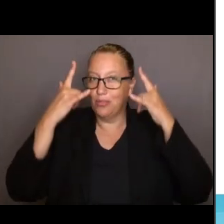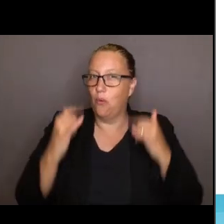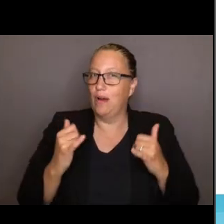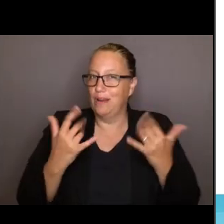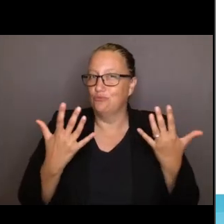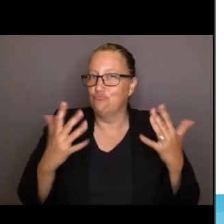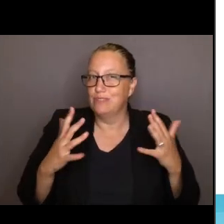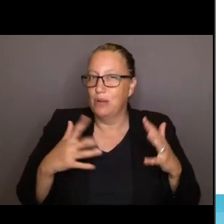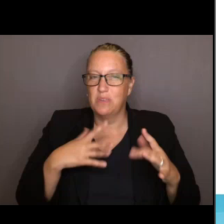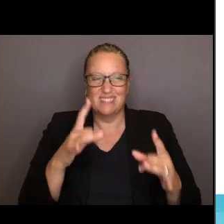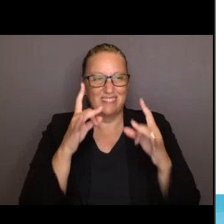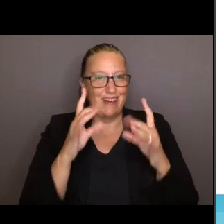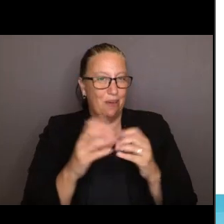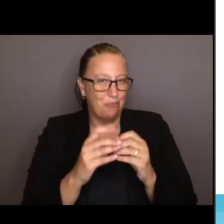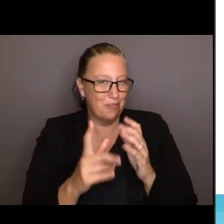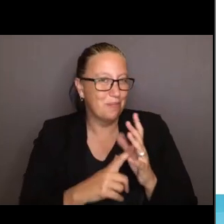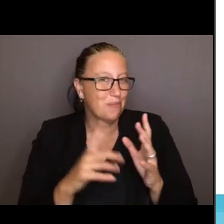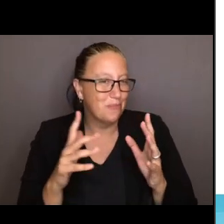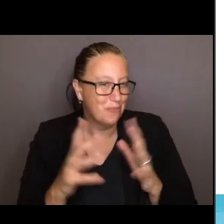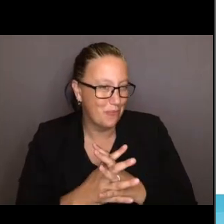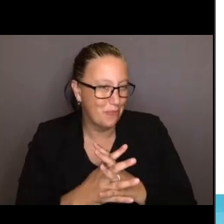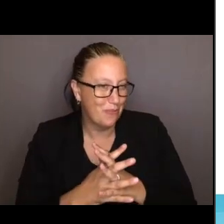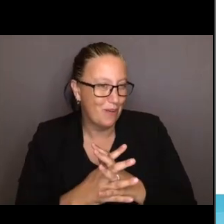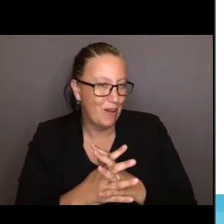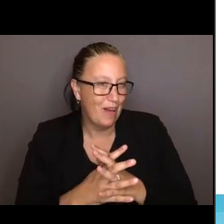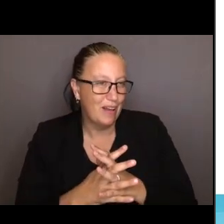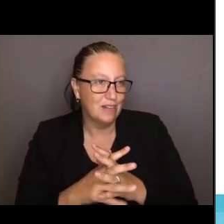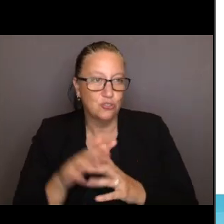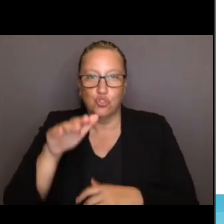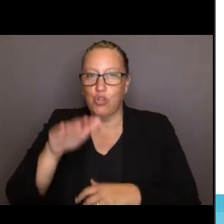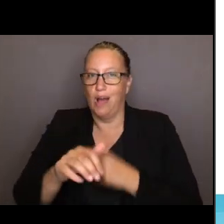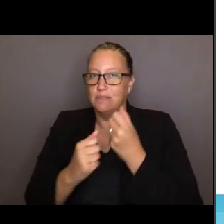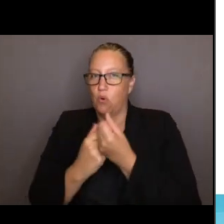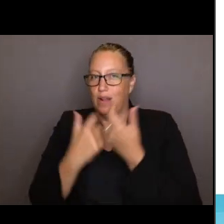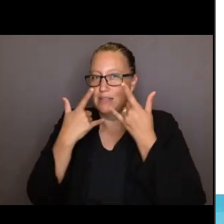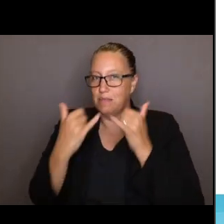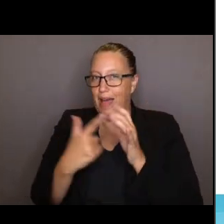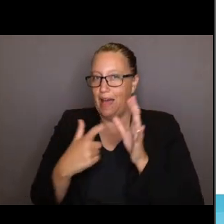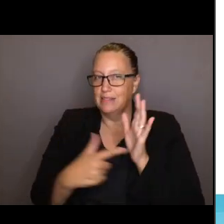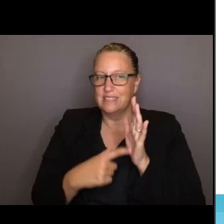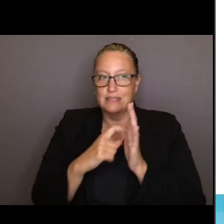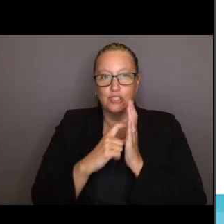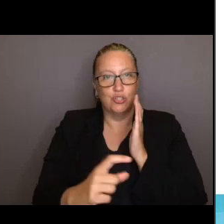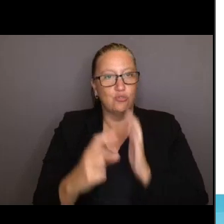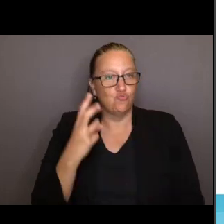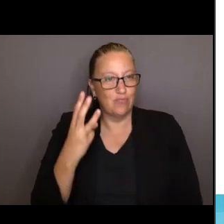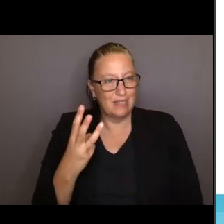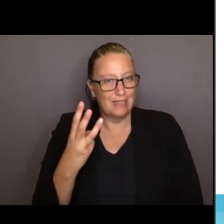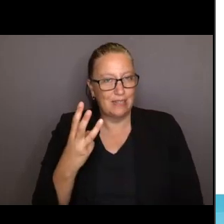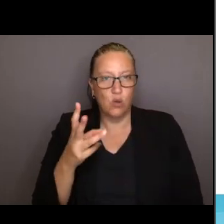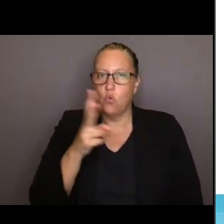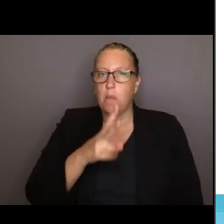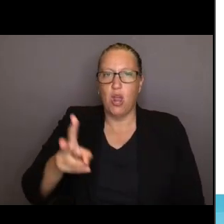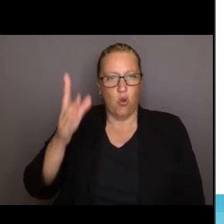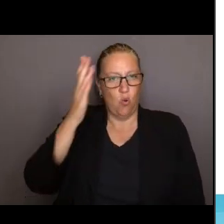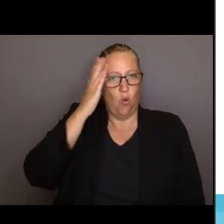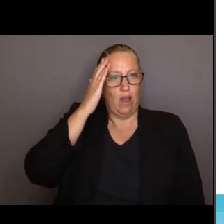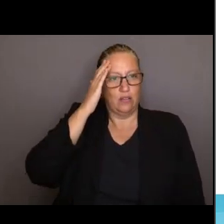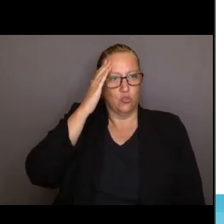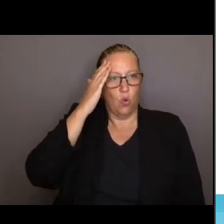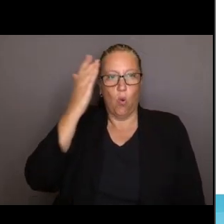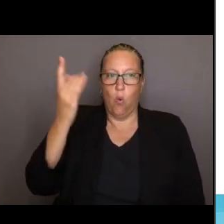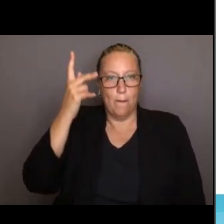the law. Under the Child Support Assessment Act, Section 3, it's a fairly common knowledge that a parent has